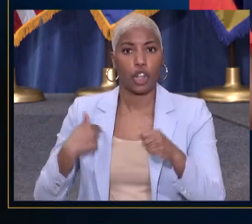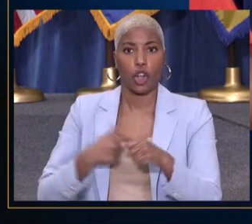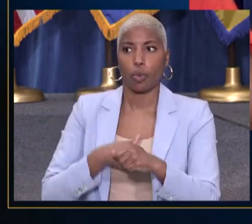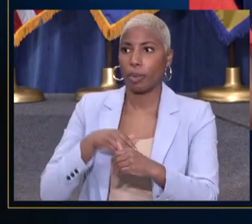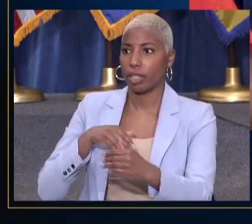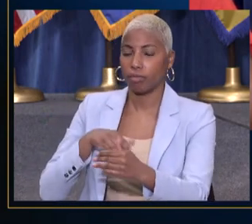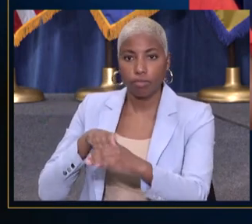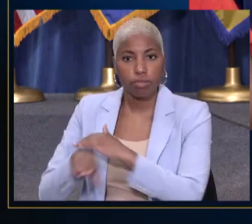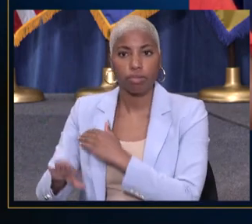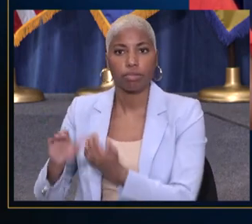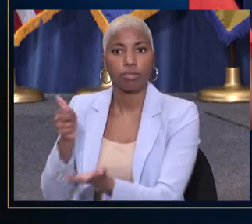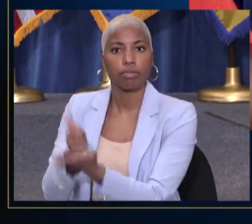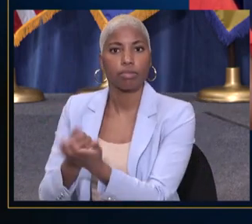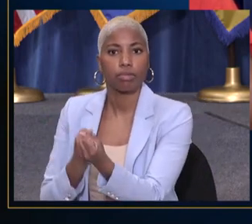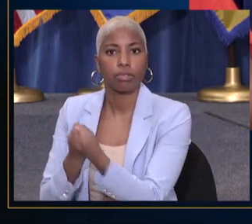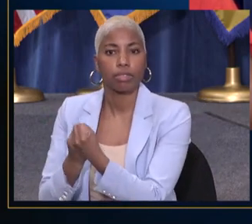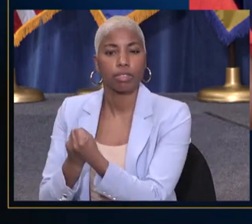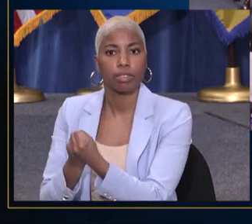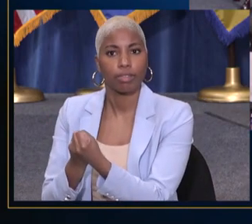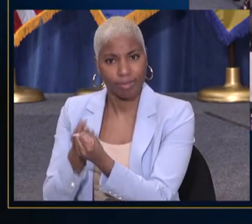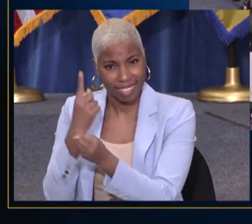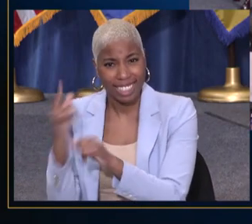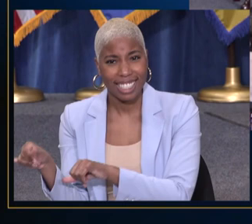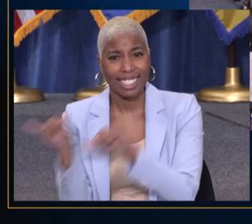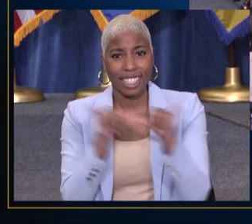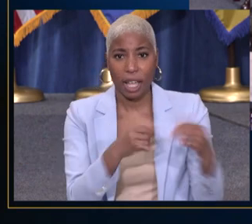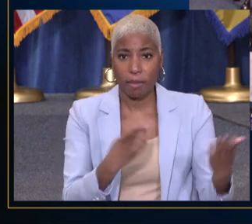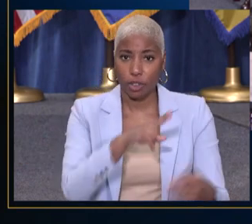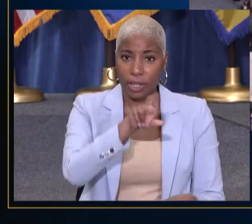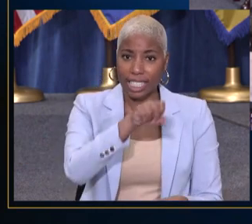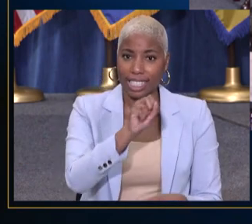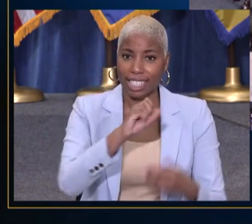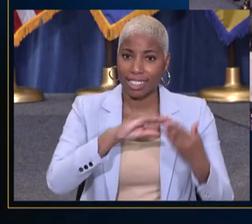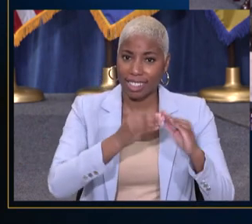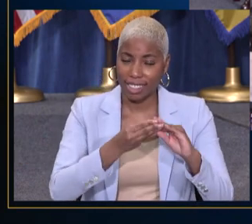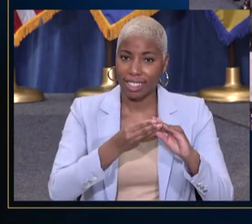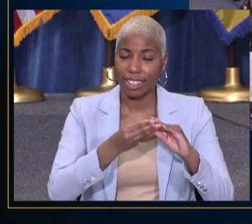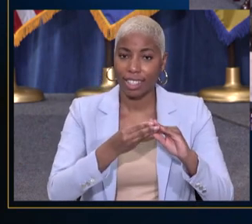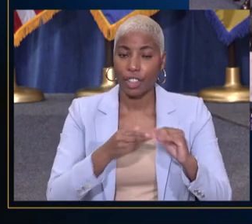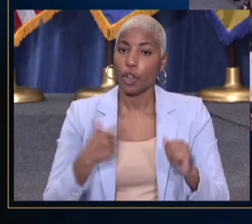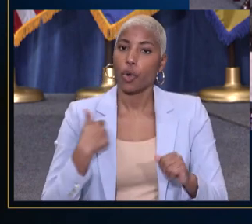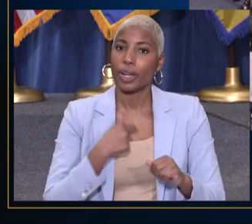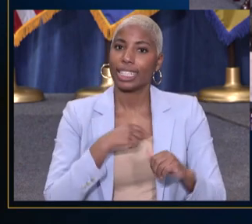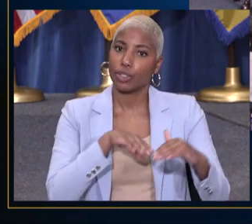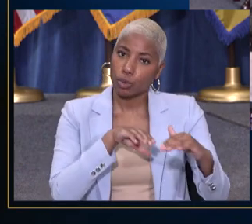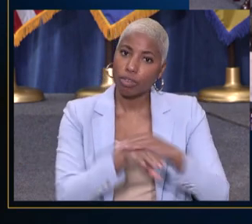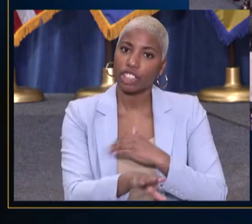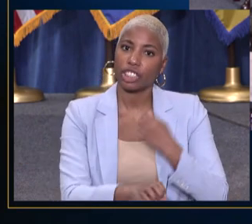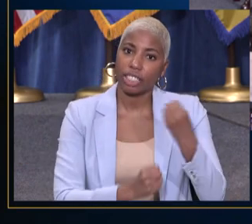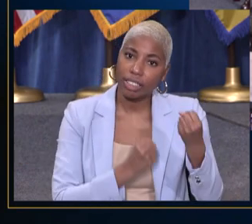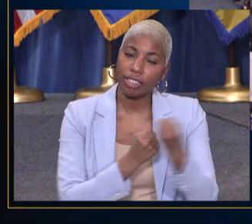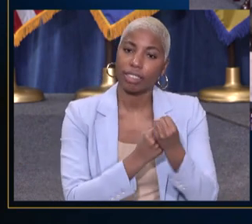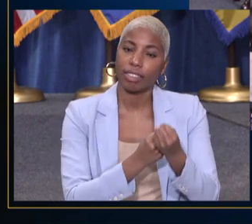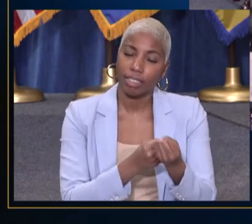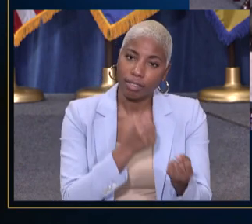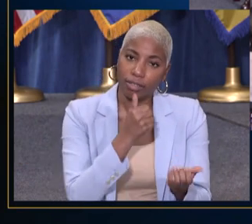kind of aid, right? We need to rush in and aid our community.